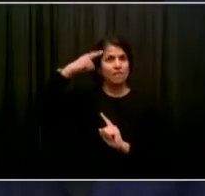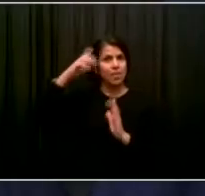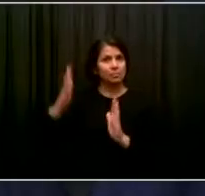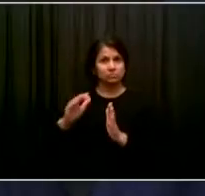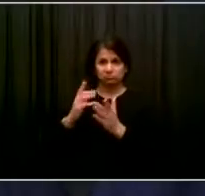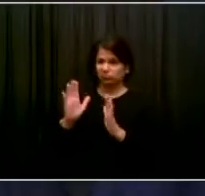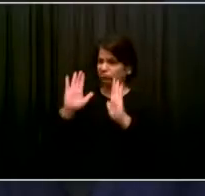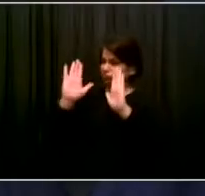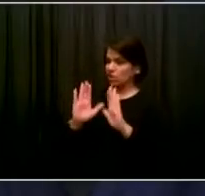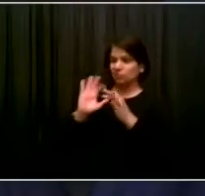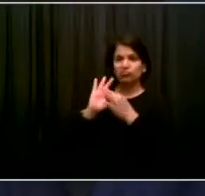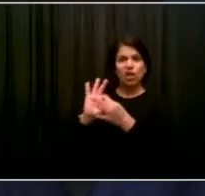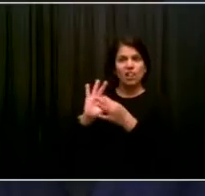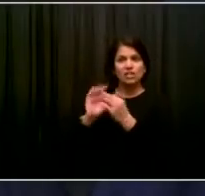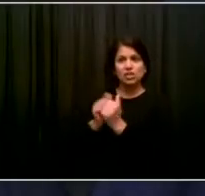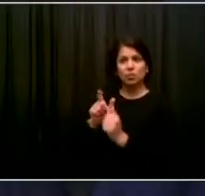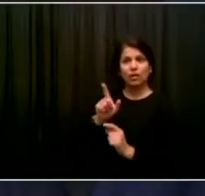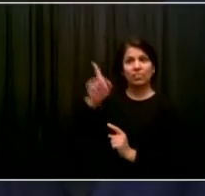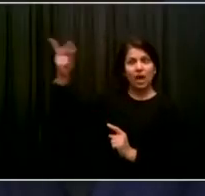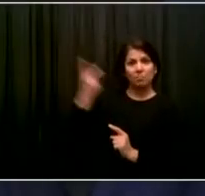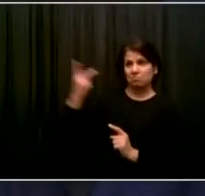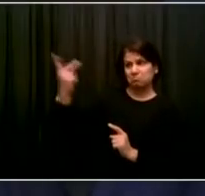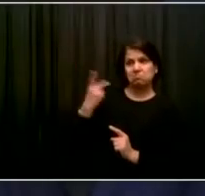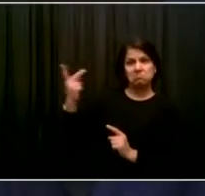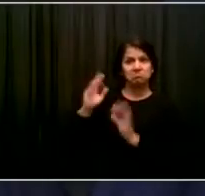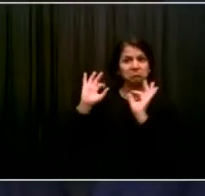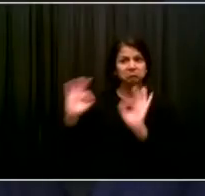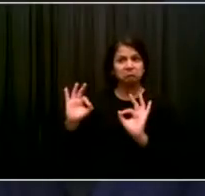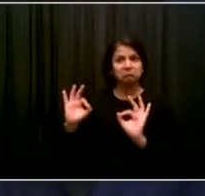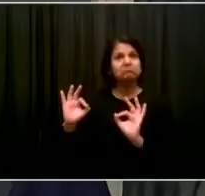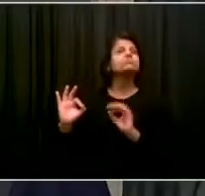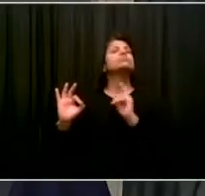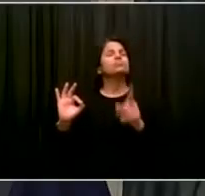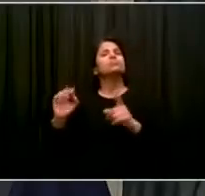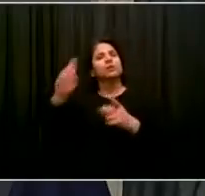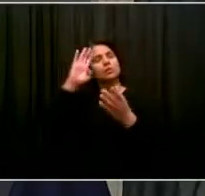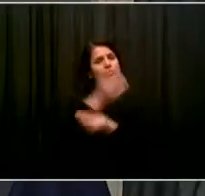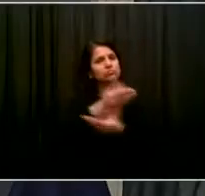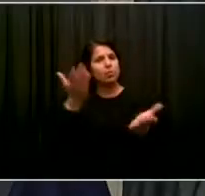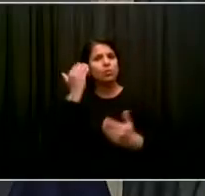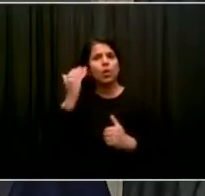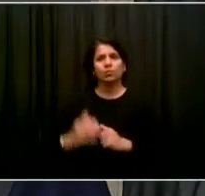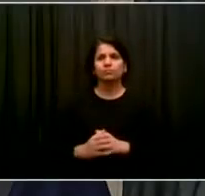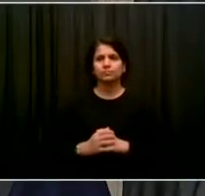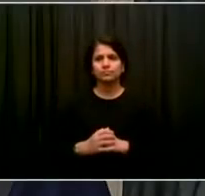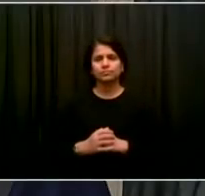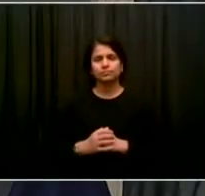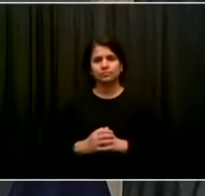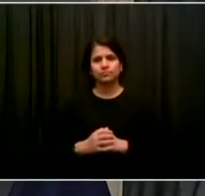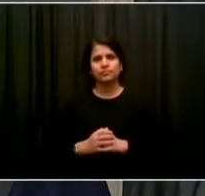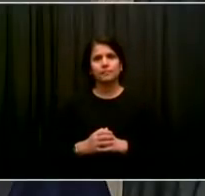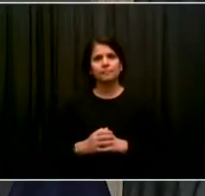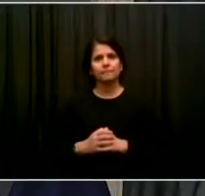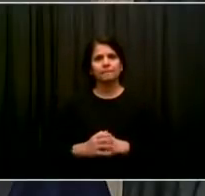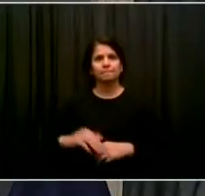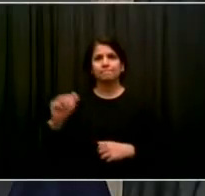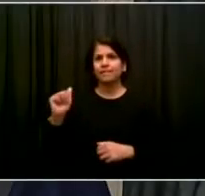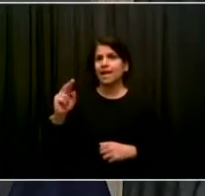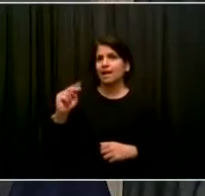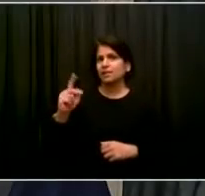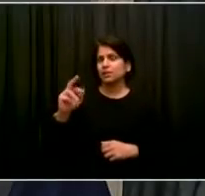and we think that this is going to be a great year for New York. Our next question goes to Andrew Siff from